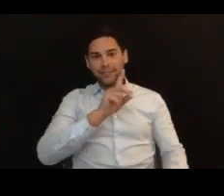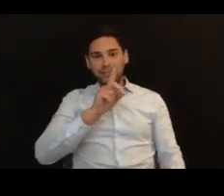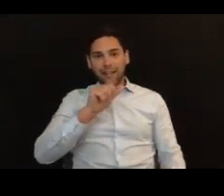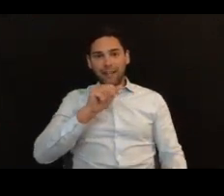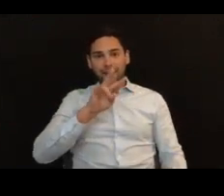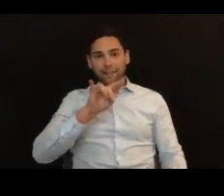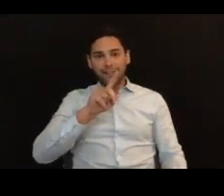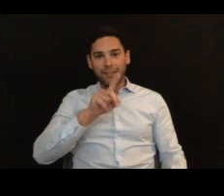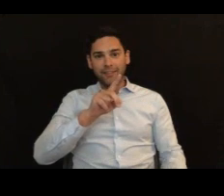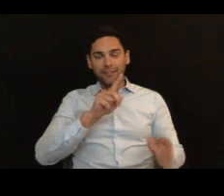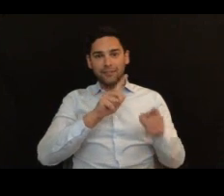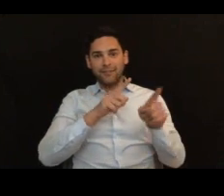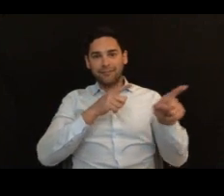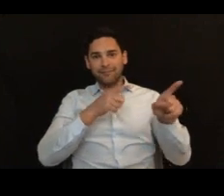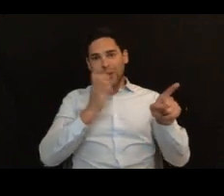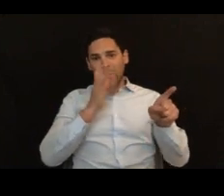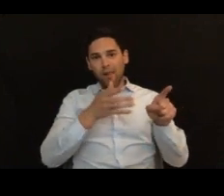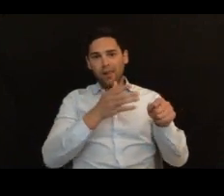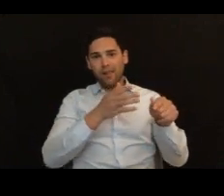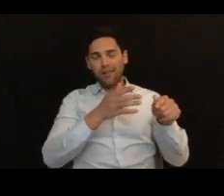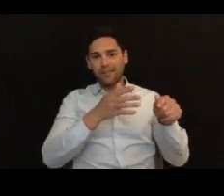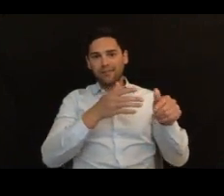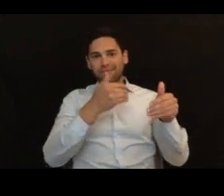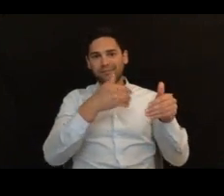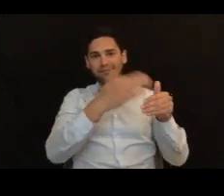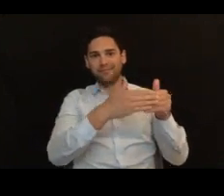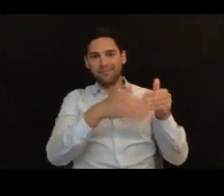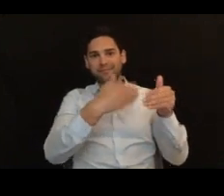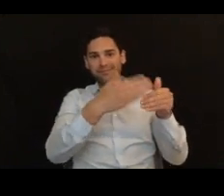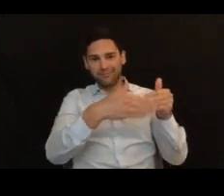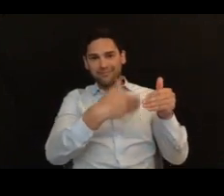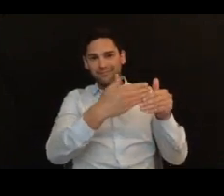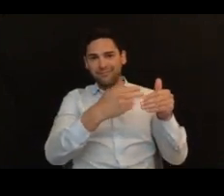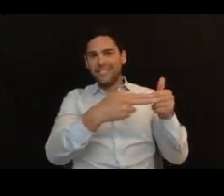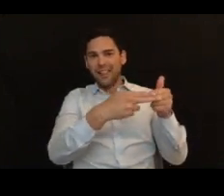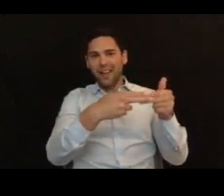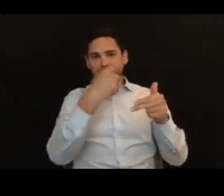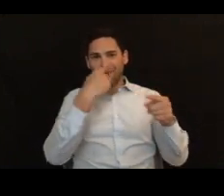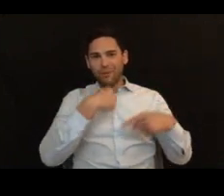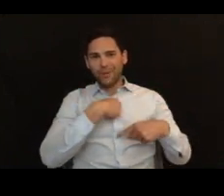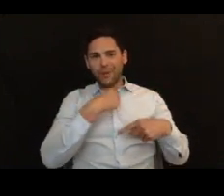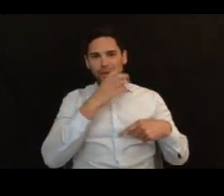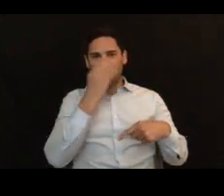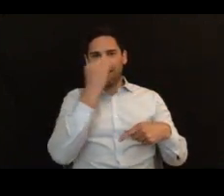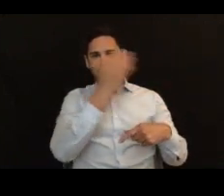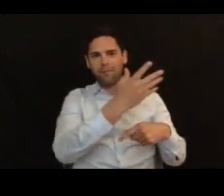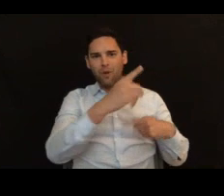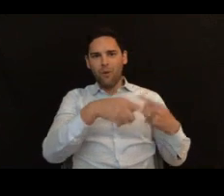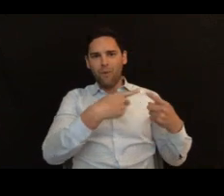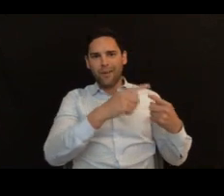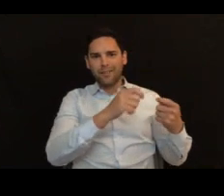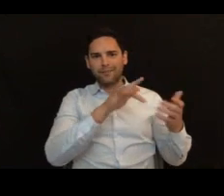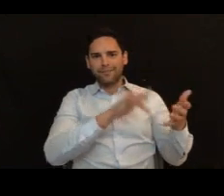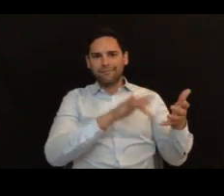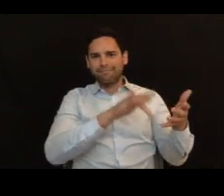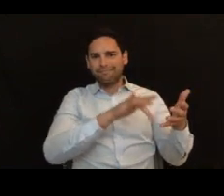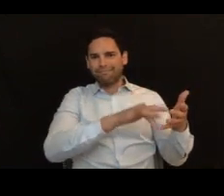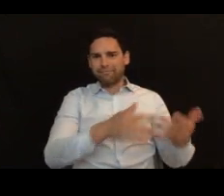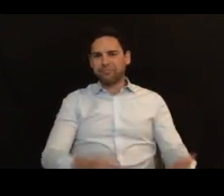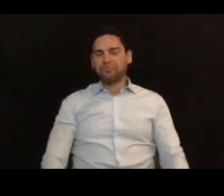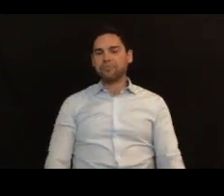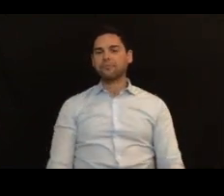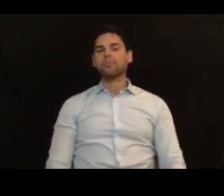presentation for me, so I'll be communicating to him when the slides need to change. But today I'm going to be doing kind of an informal